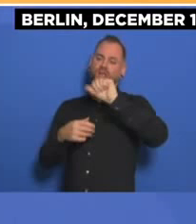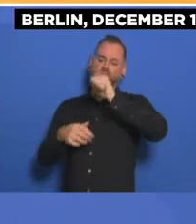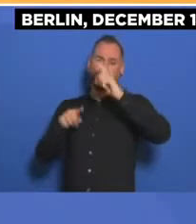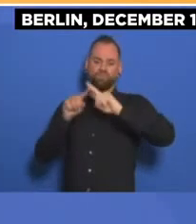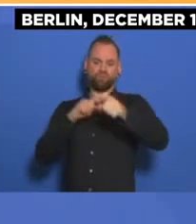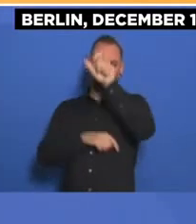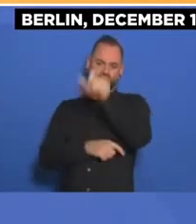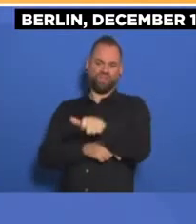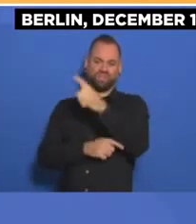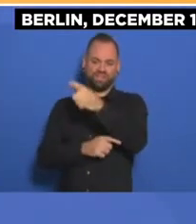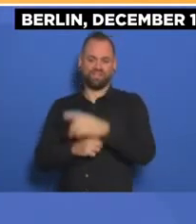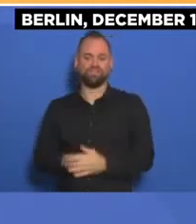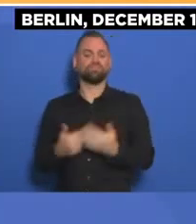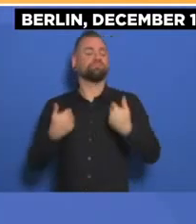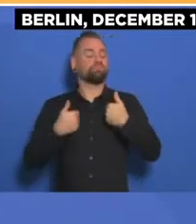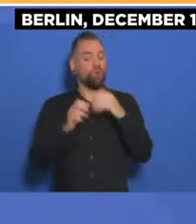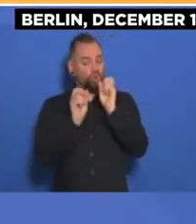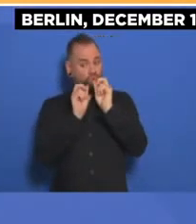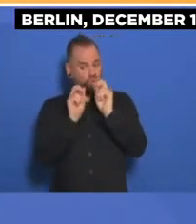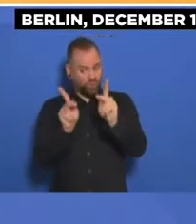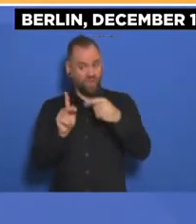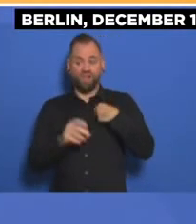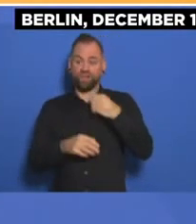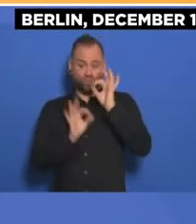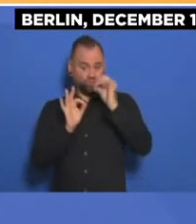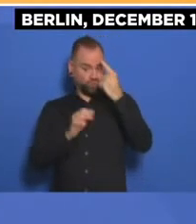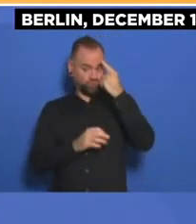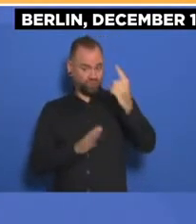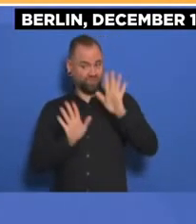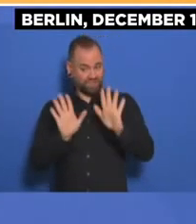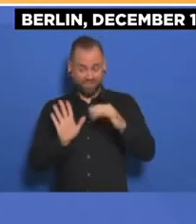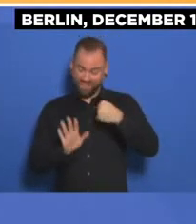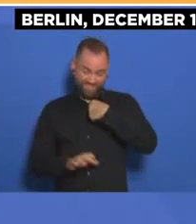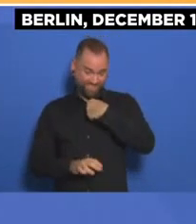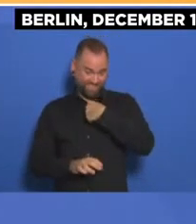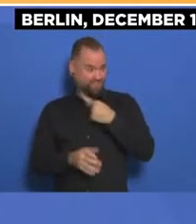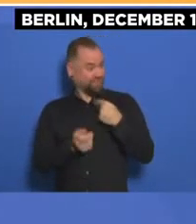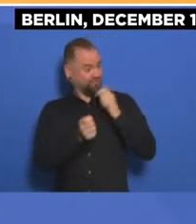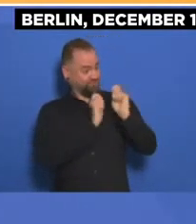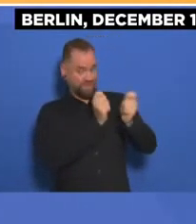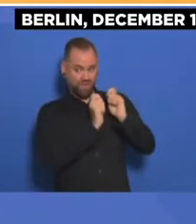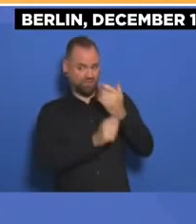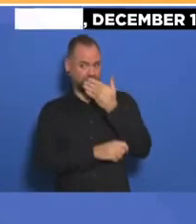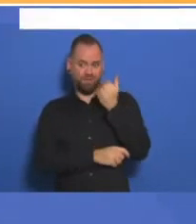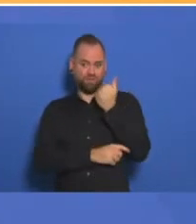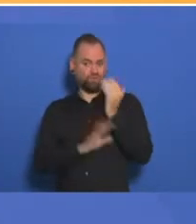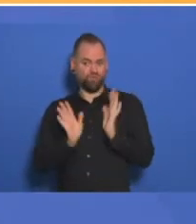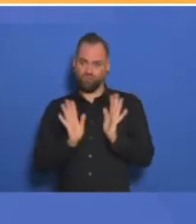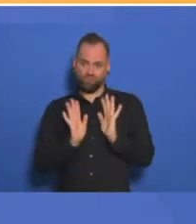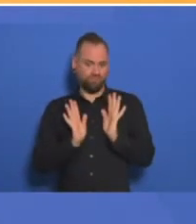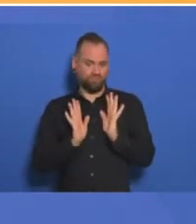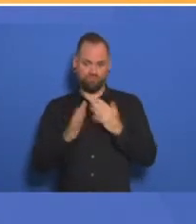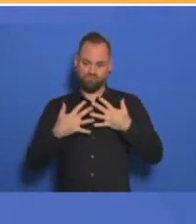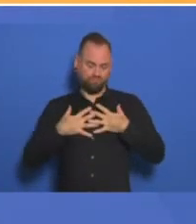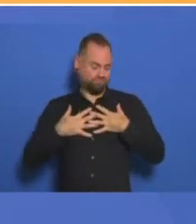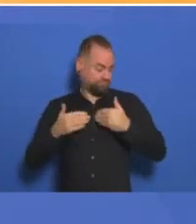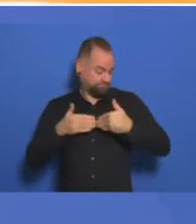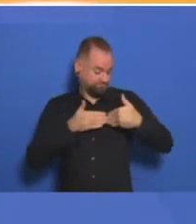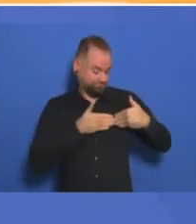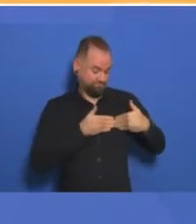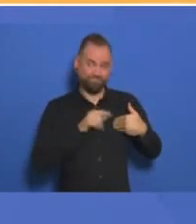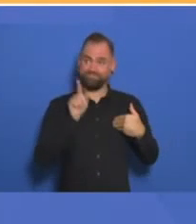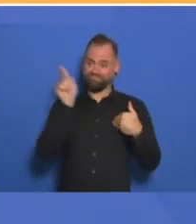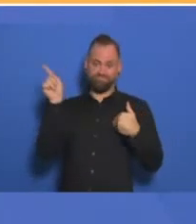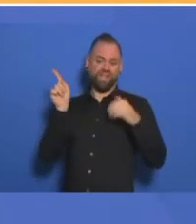here in Germany to agree with her. And so from Wednesday, the 16th of December until at least January